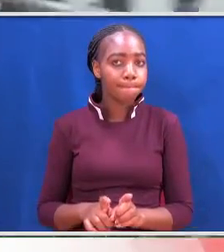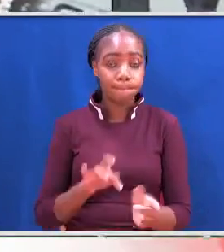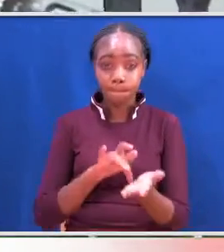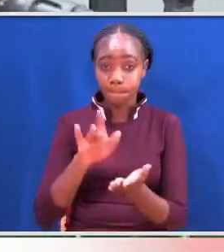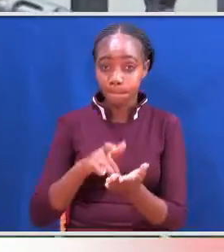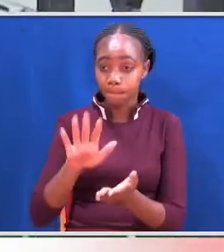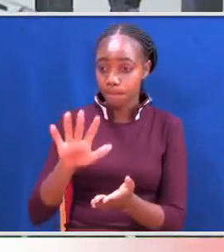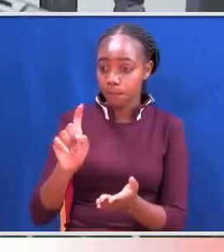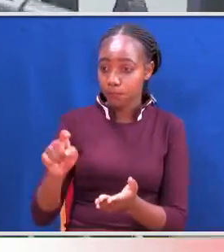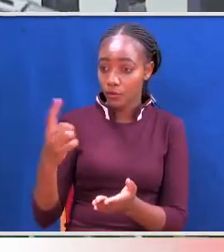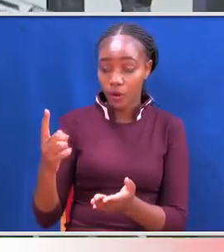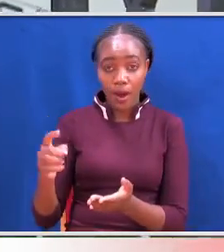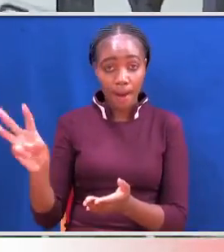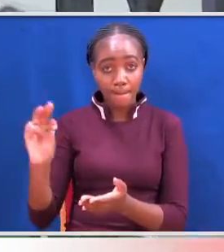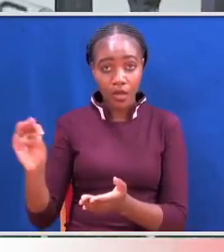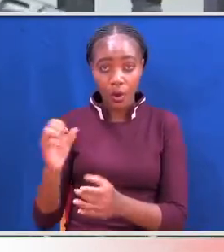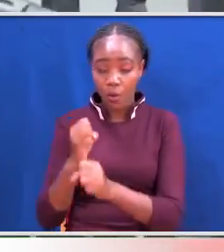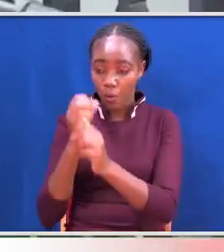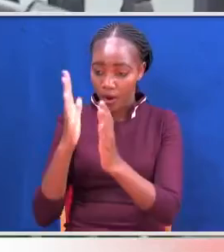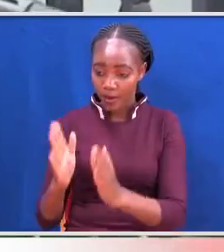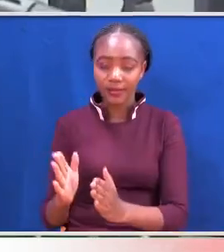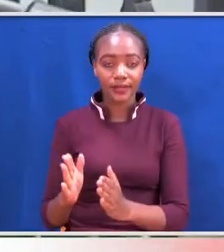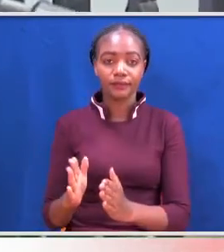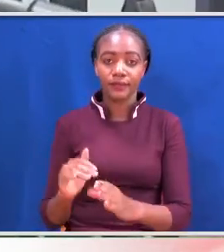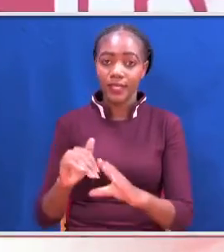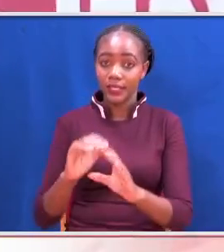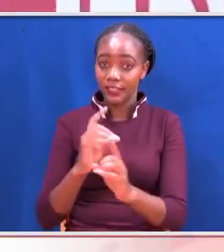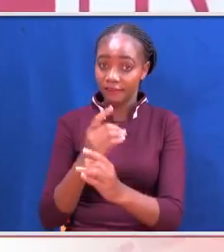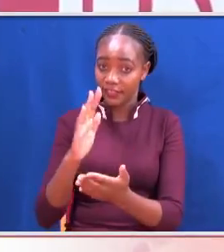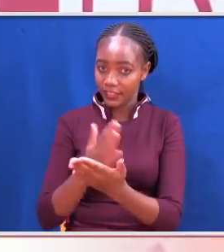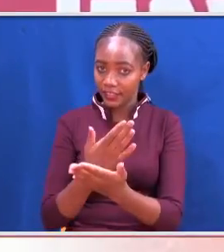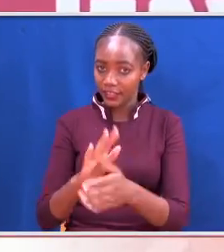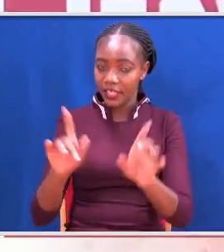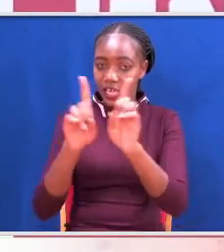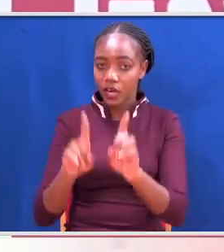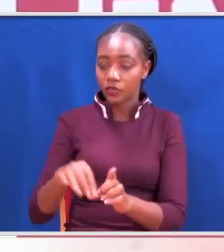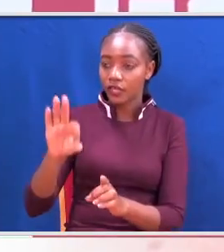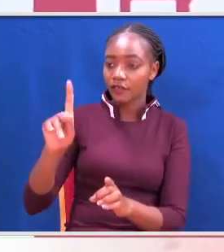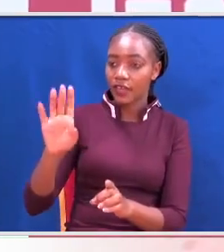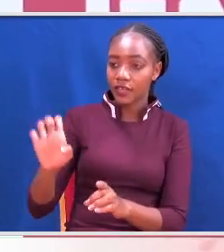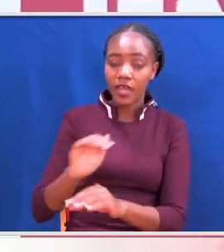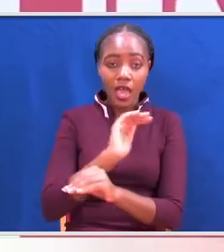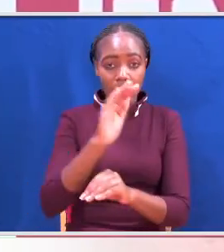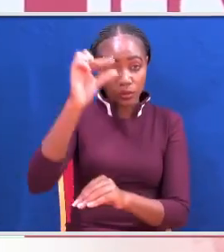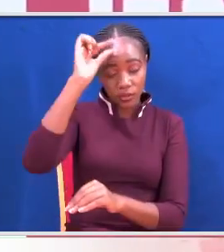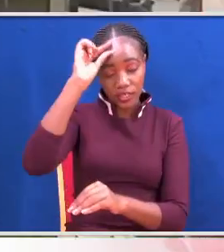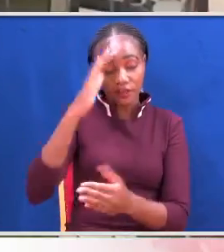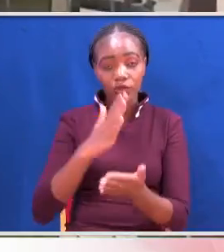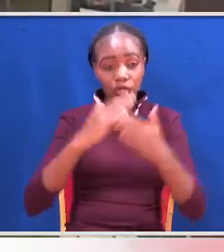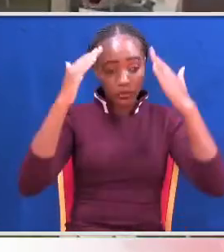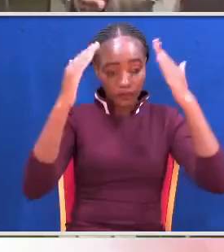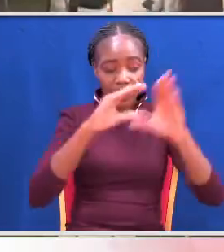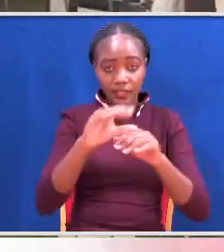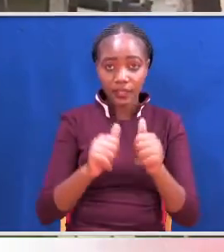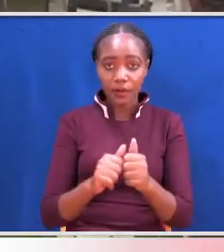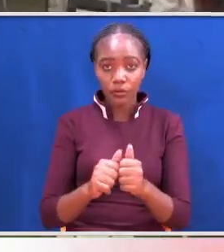5.1 million jobs in the informal sector. The Federation has urged the government to prioritize recovery